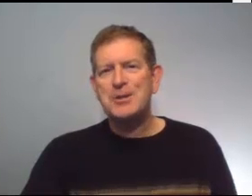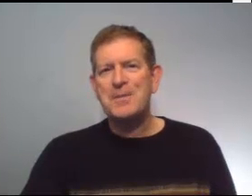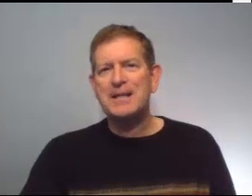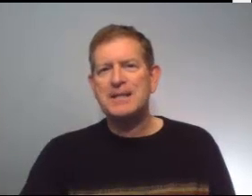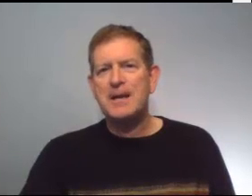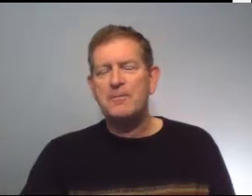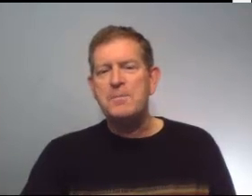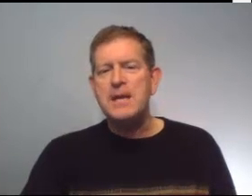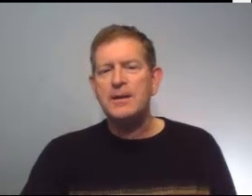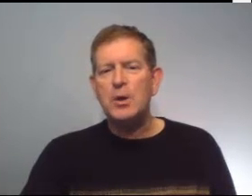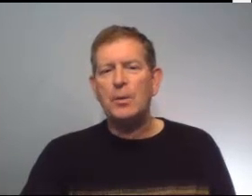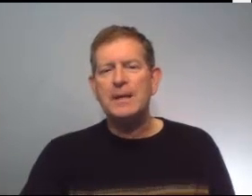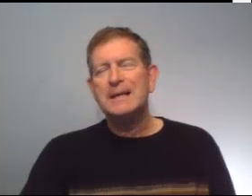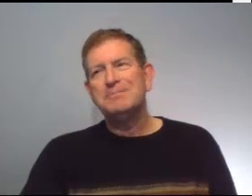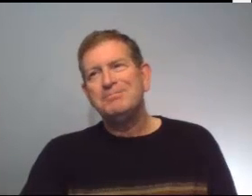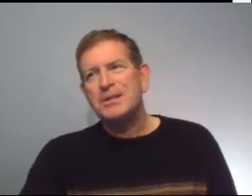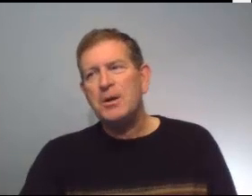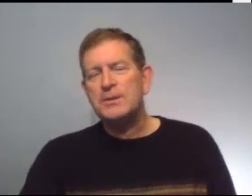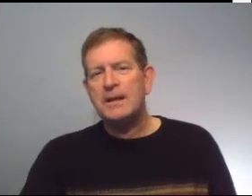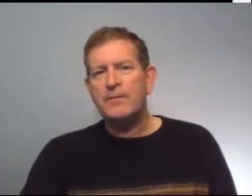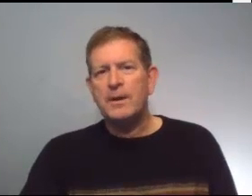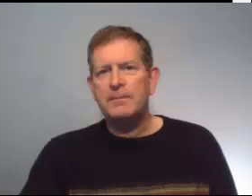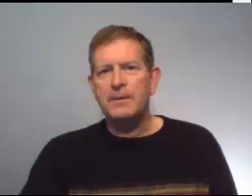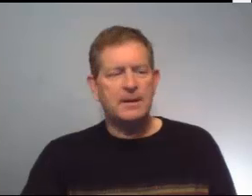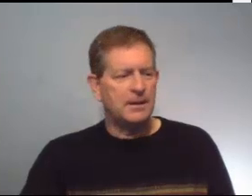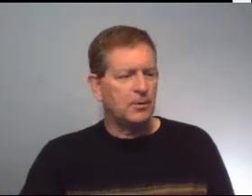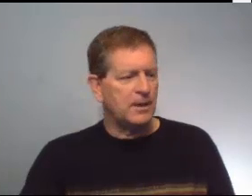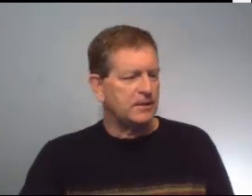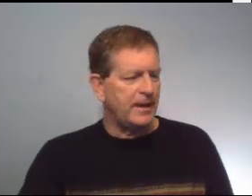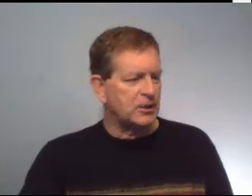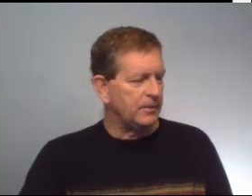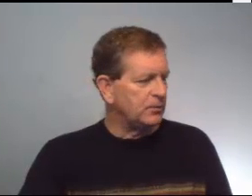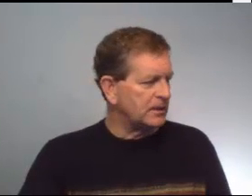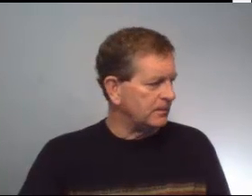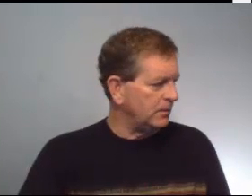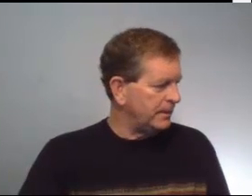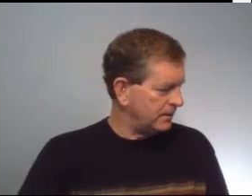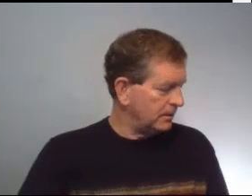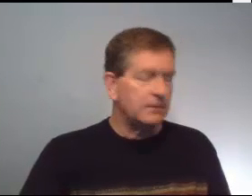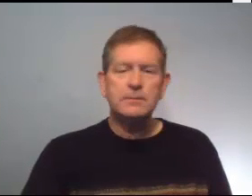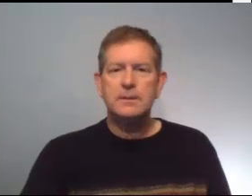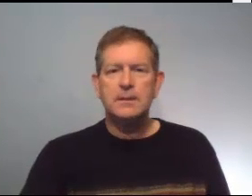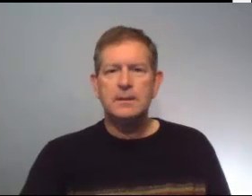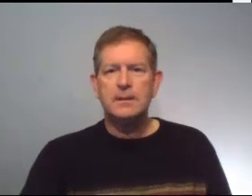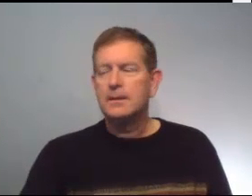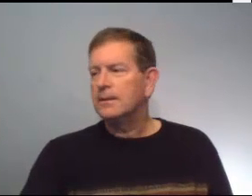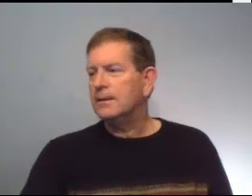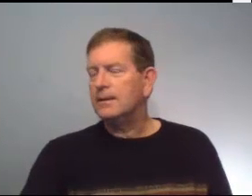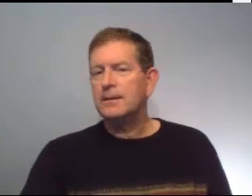the action, you might say, of being known. To know is not a very aggressive action. Let me try something a little better. Well,